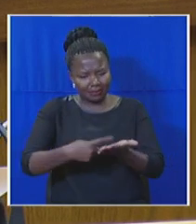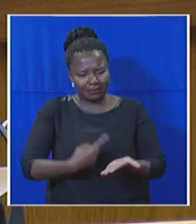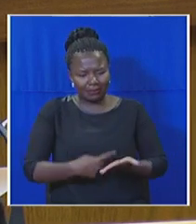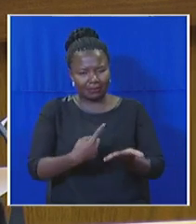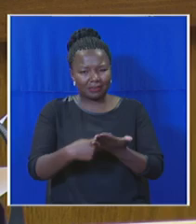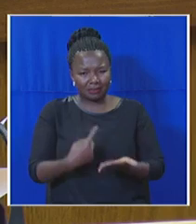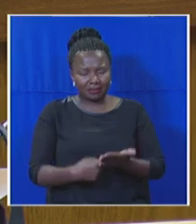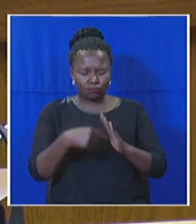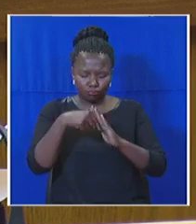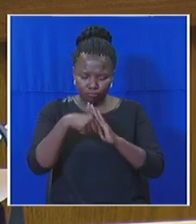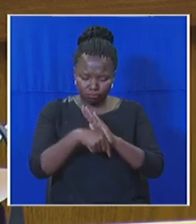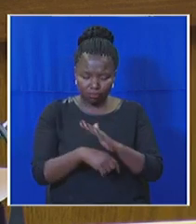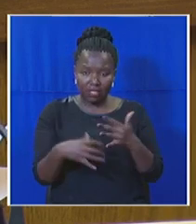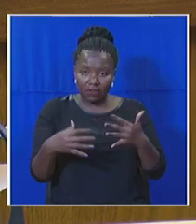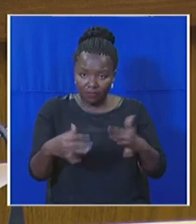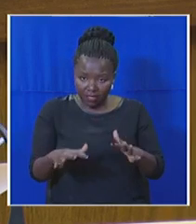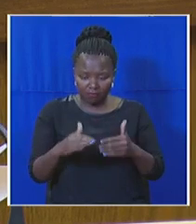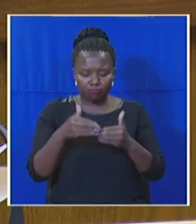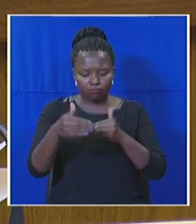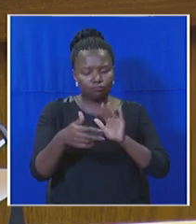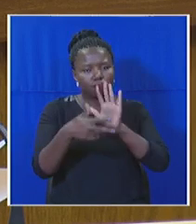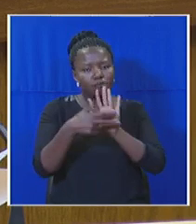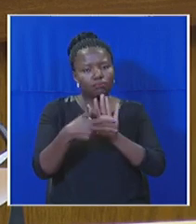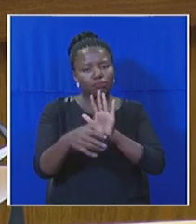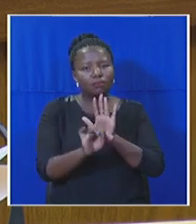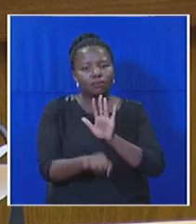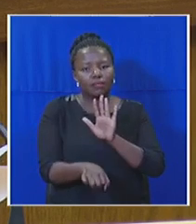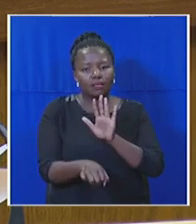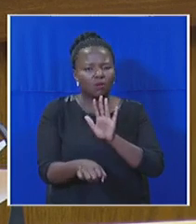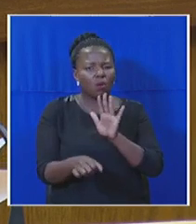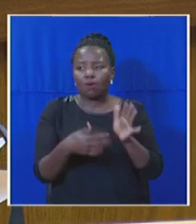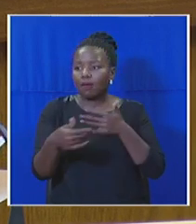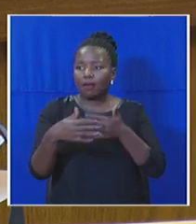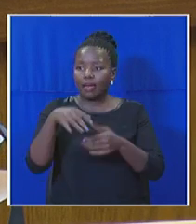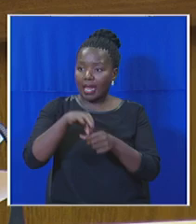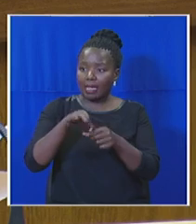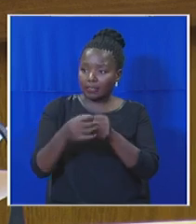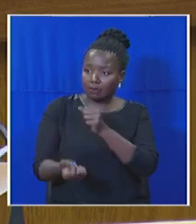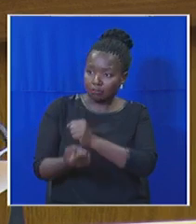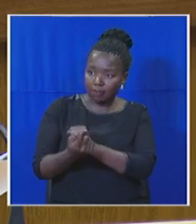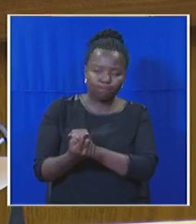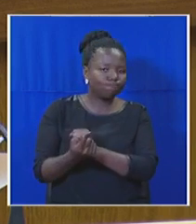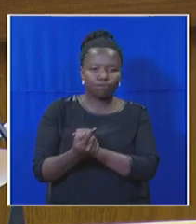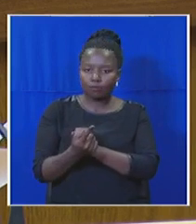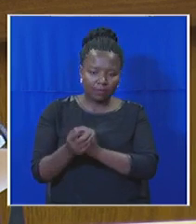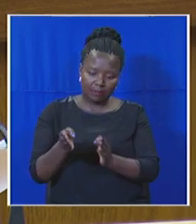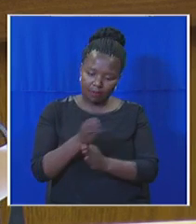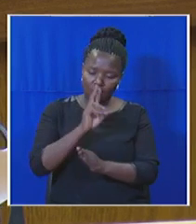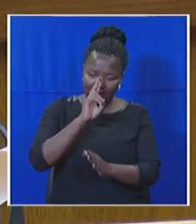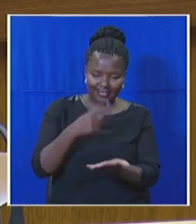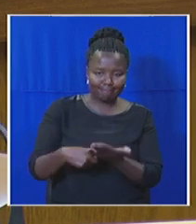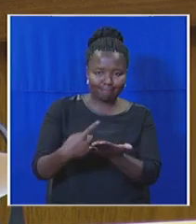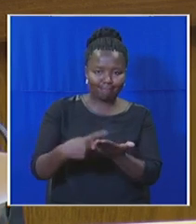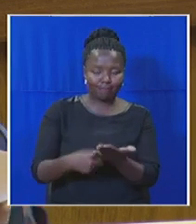it is approved and used in any elections. The names and